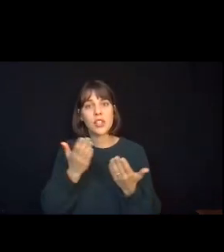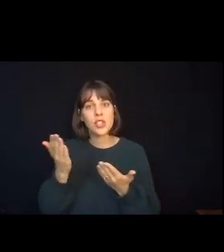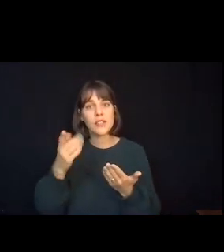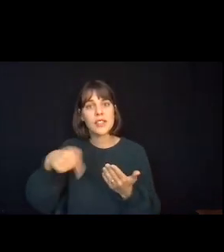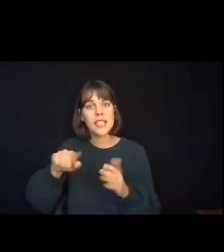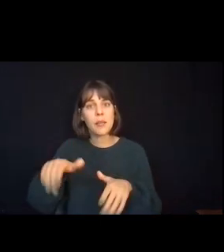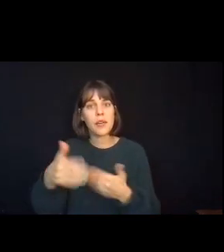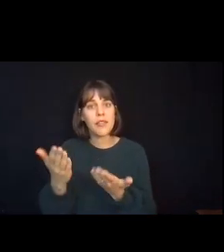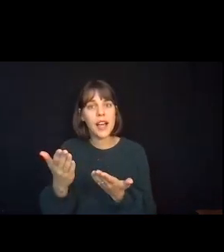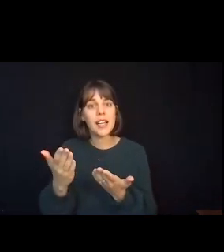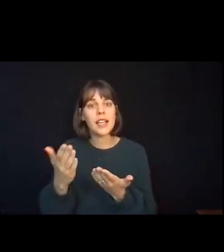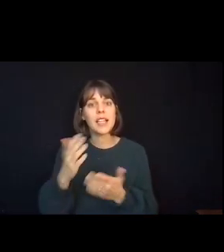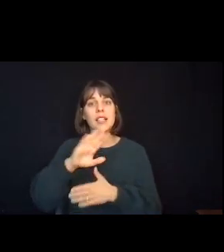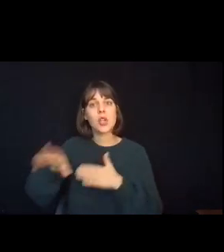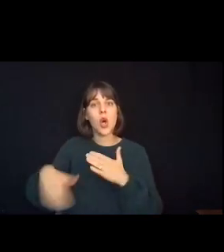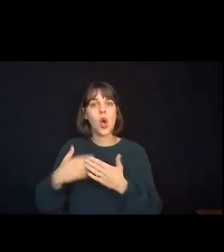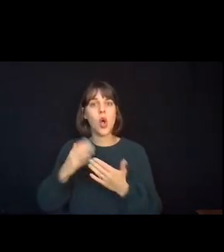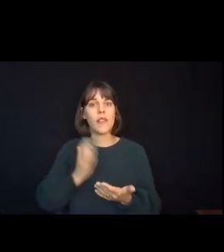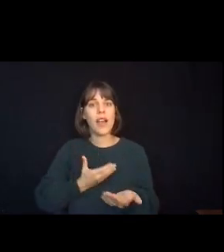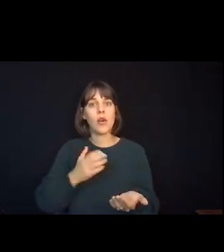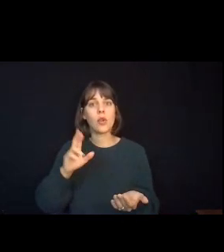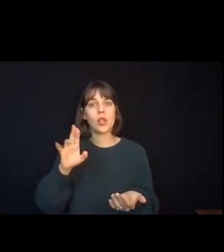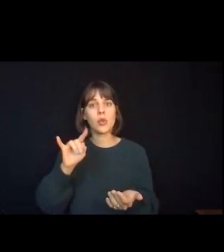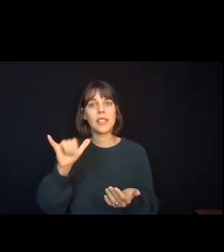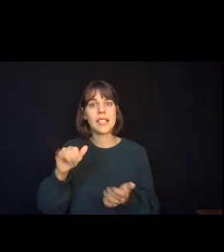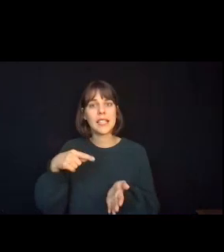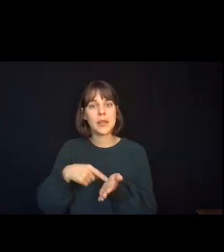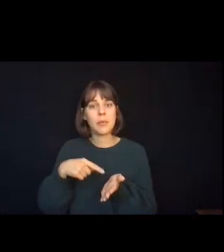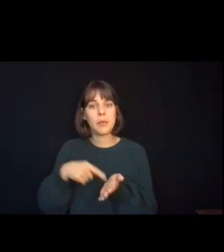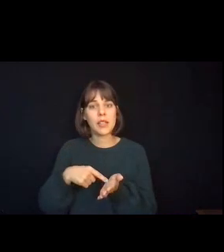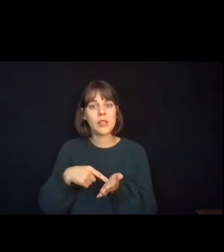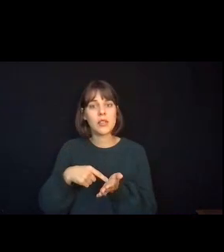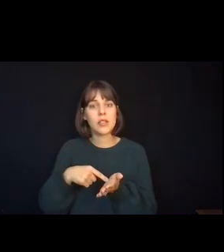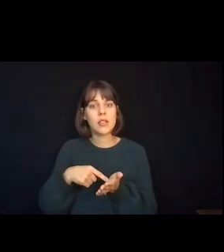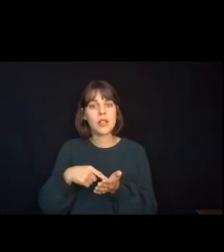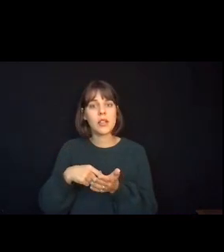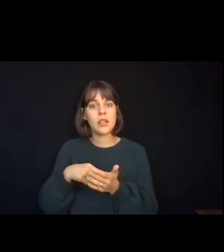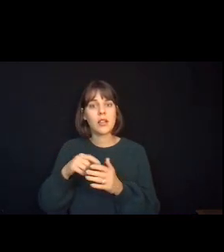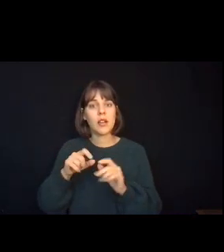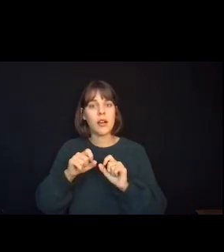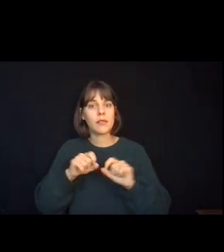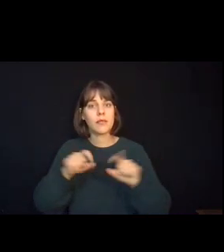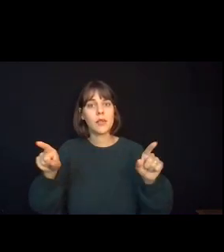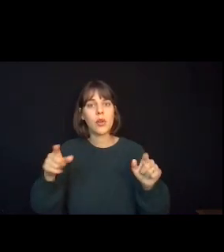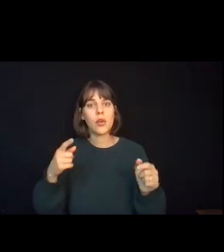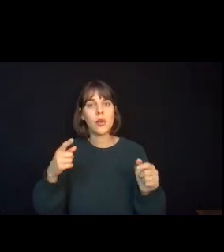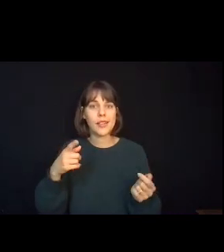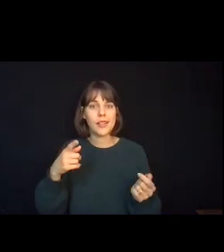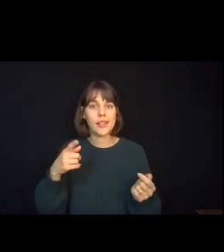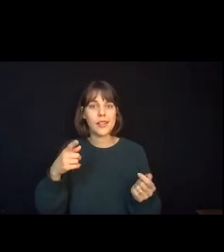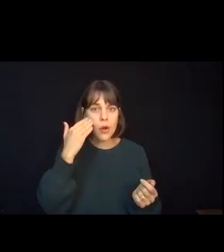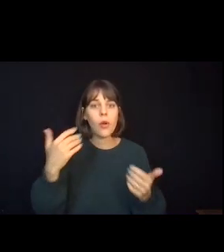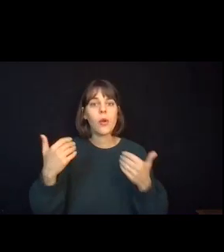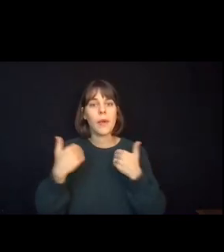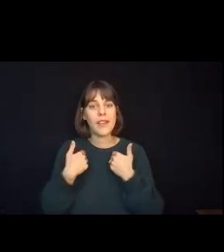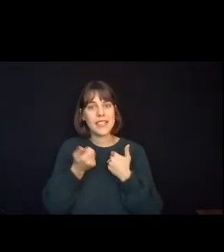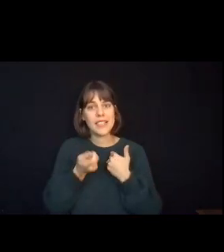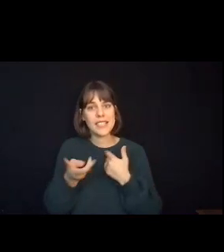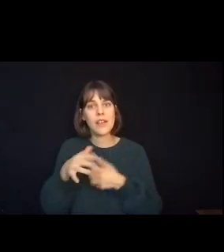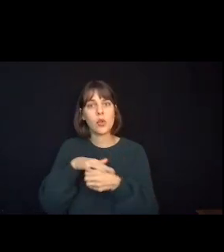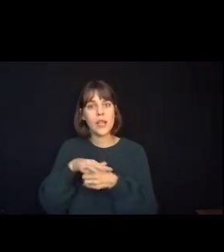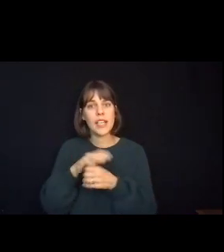for us is that all of our utility bills do go to them. As everyone is aware, we have several locations with several different